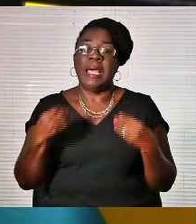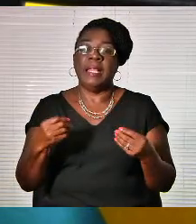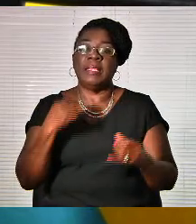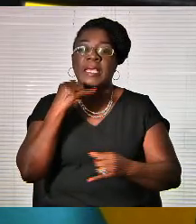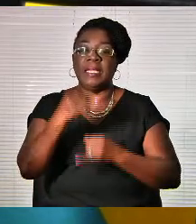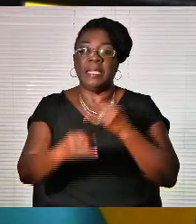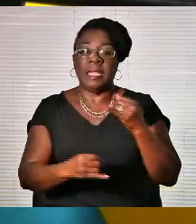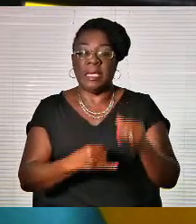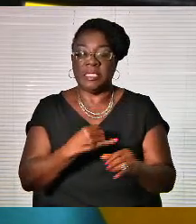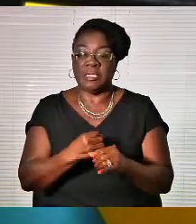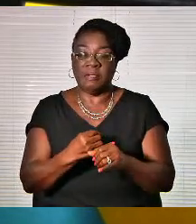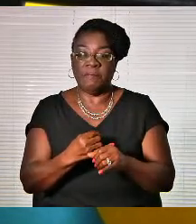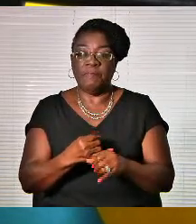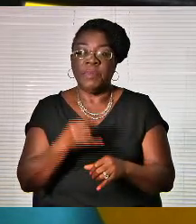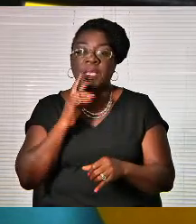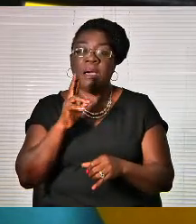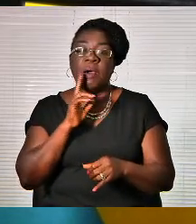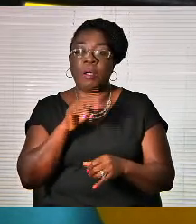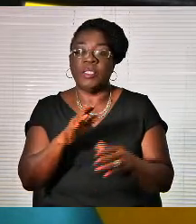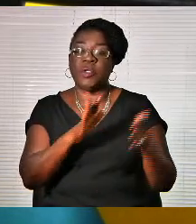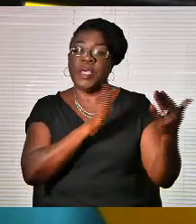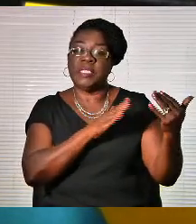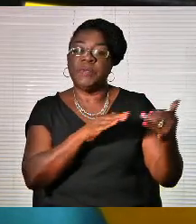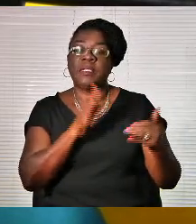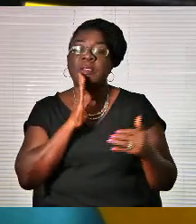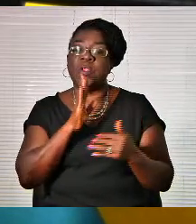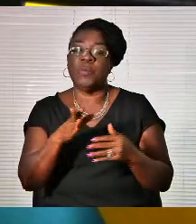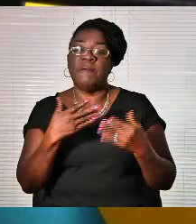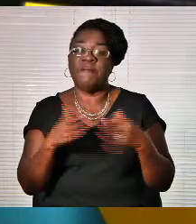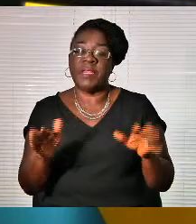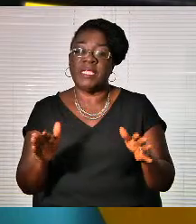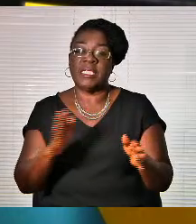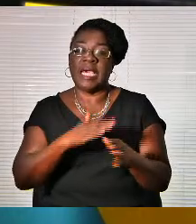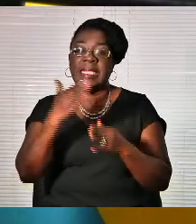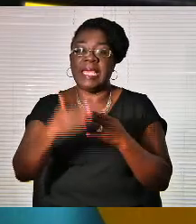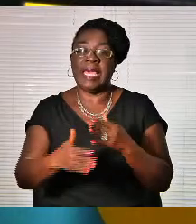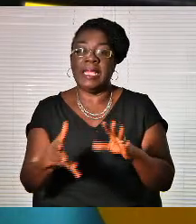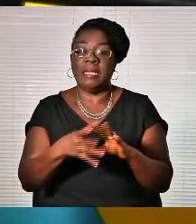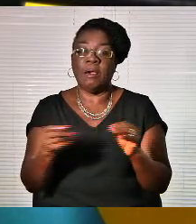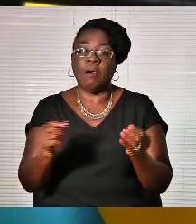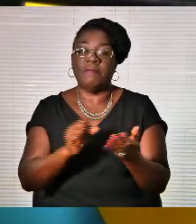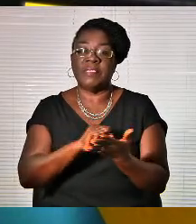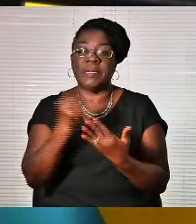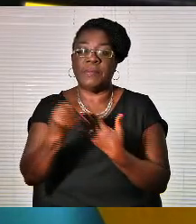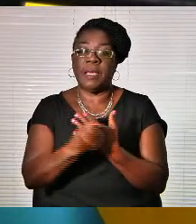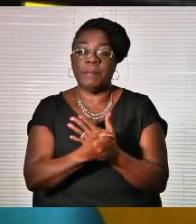Direct Relief, are also expected to be completed at the end of this month.